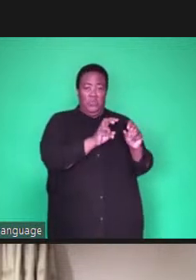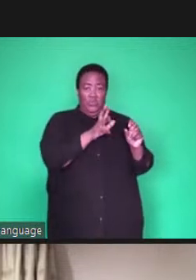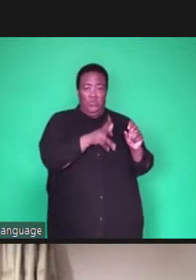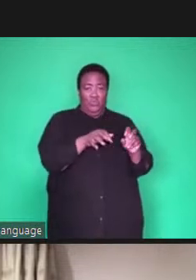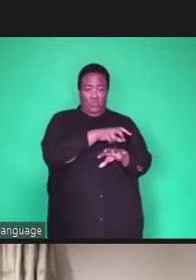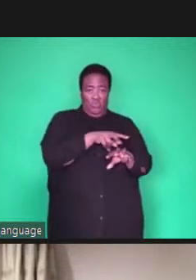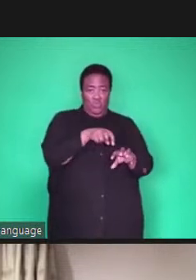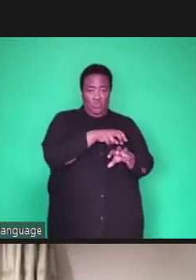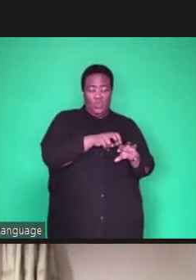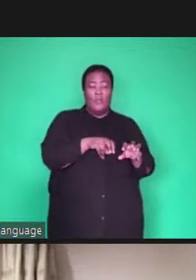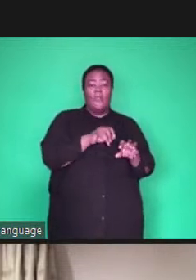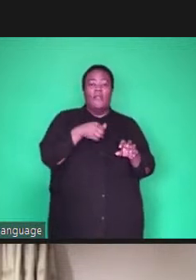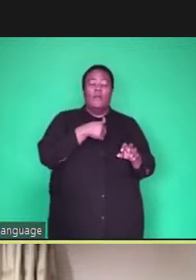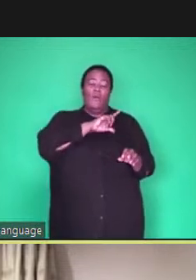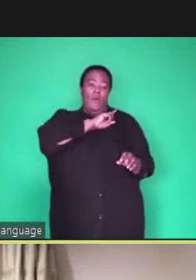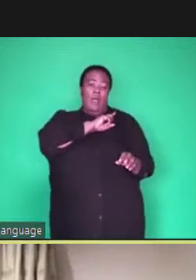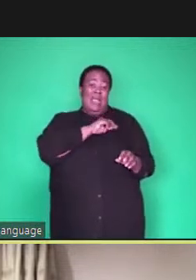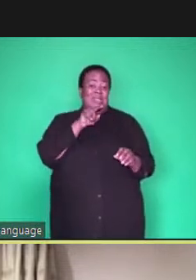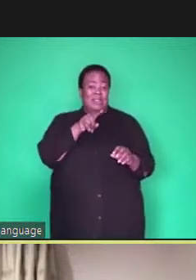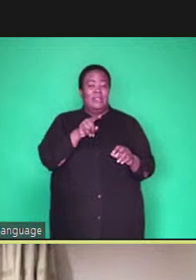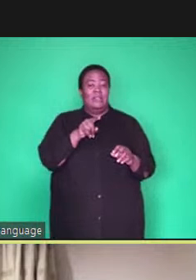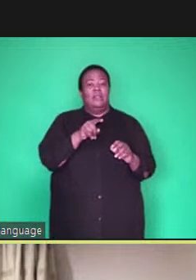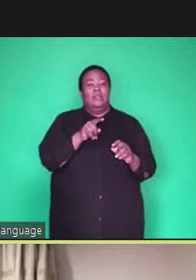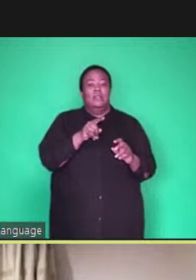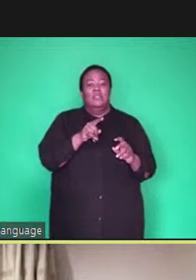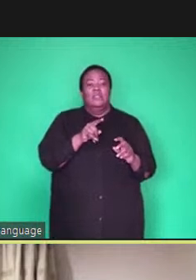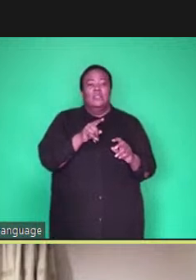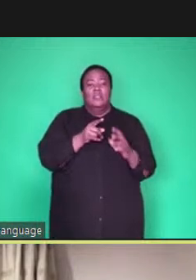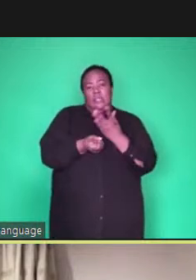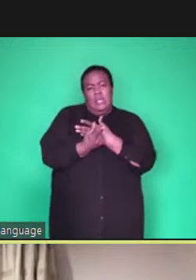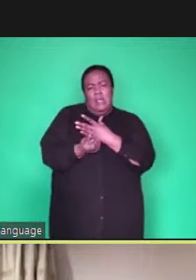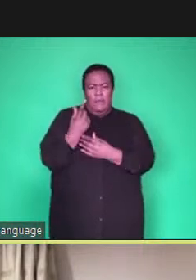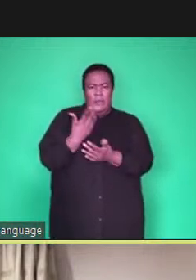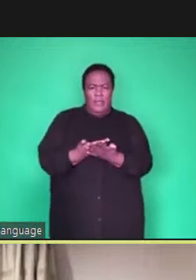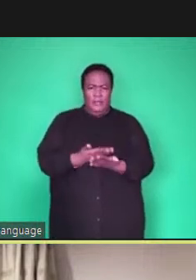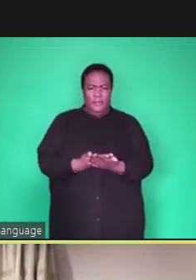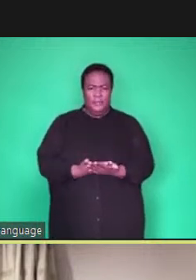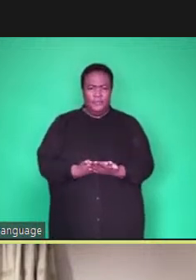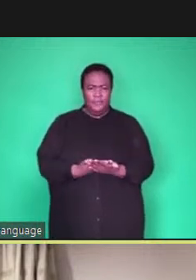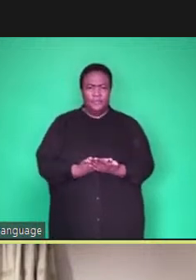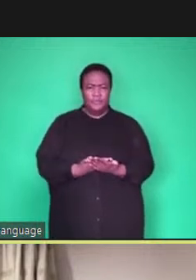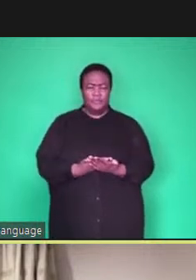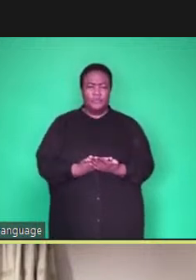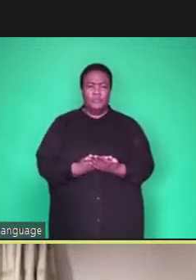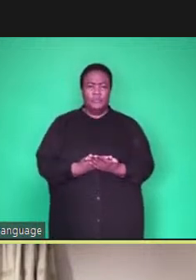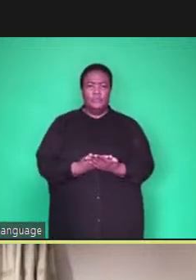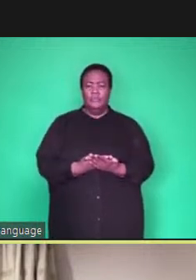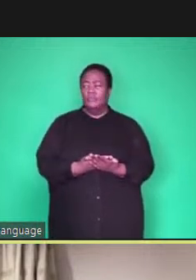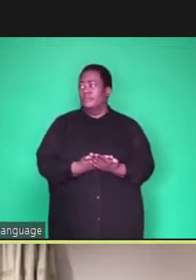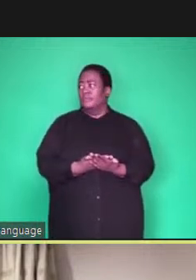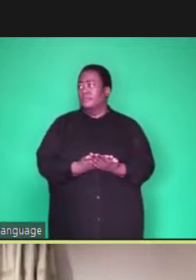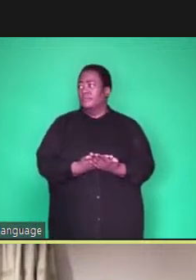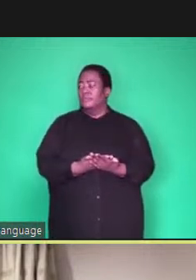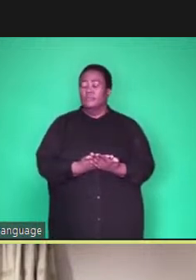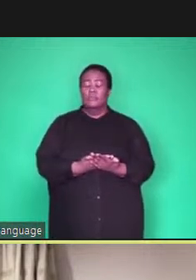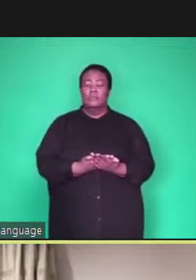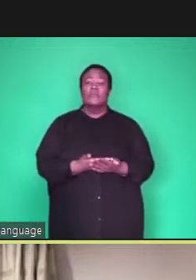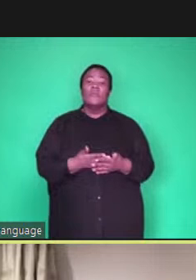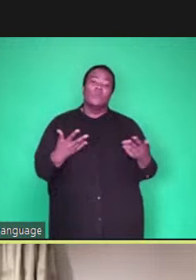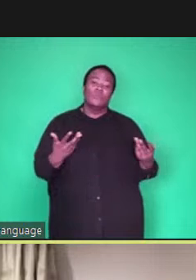one of the faces. Climate migrants are going to be one of the faces of climate change. So